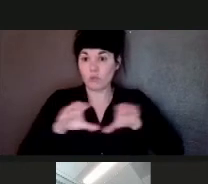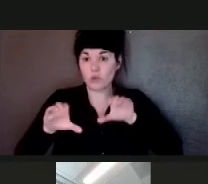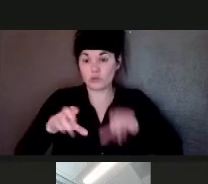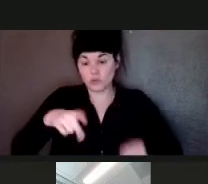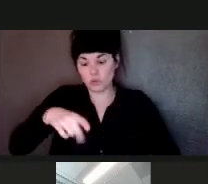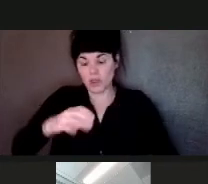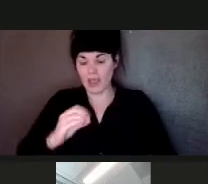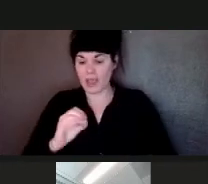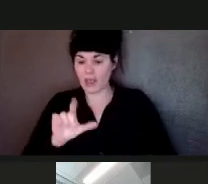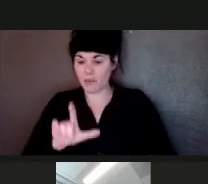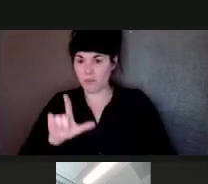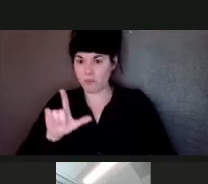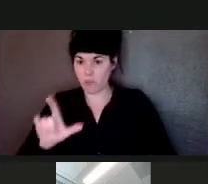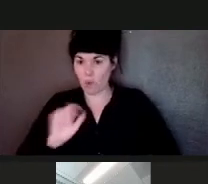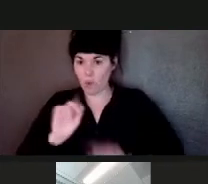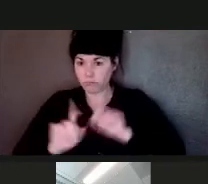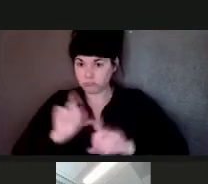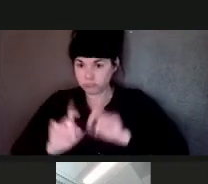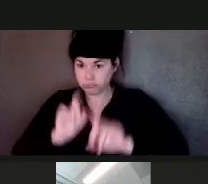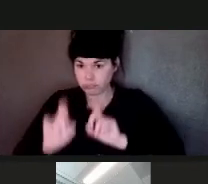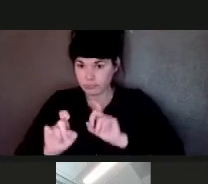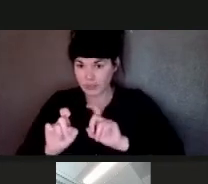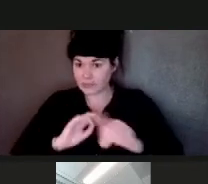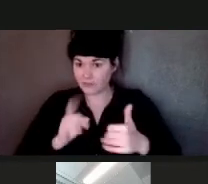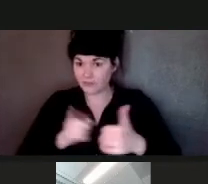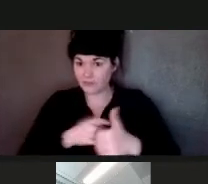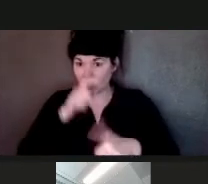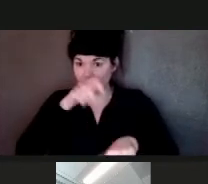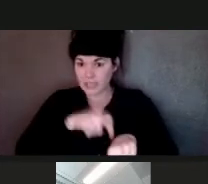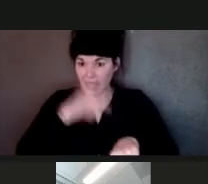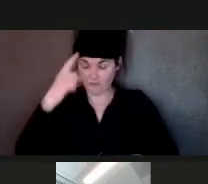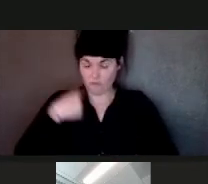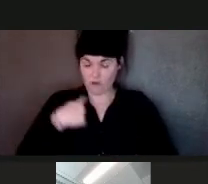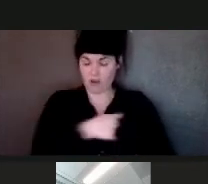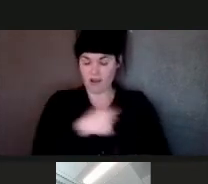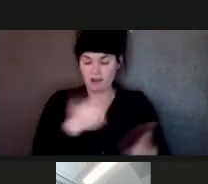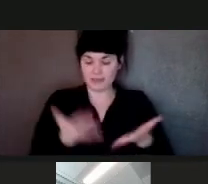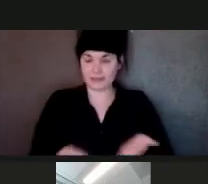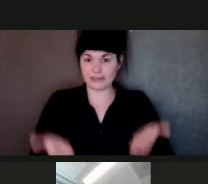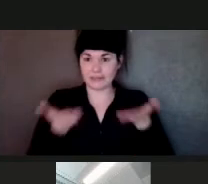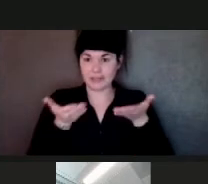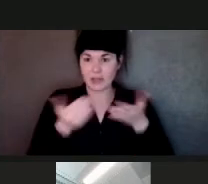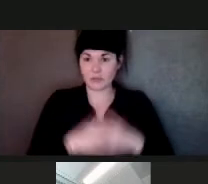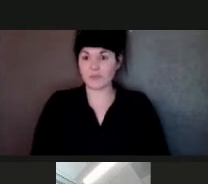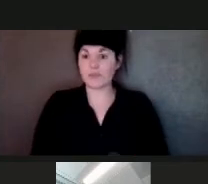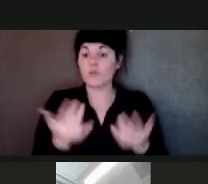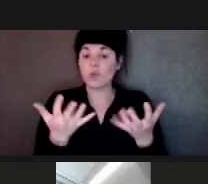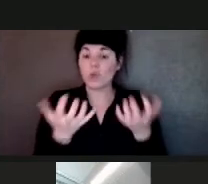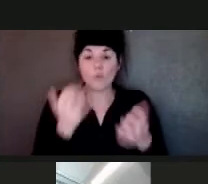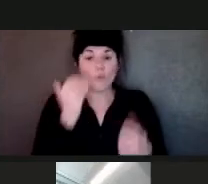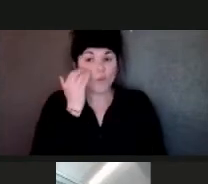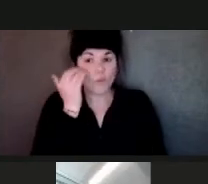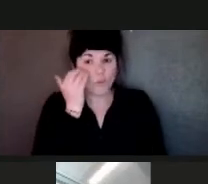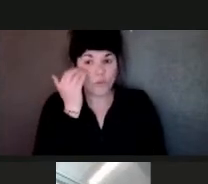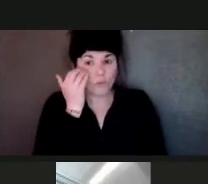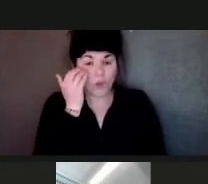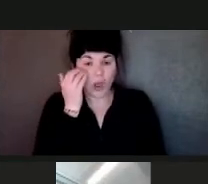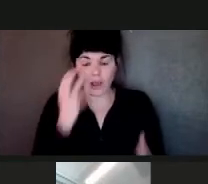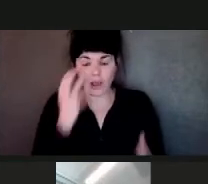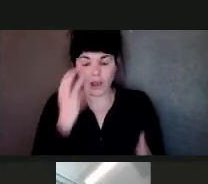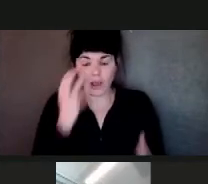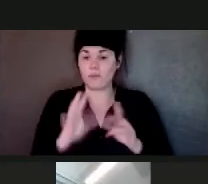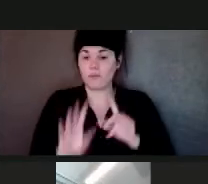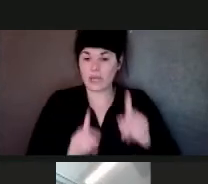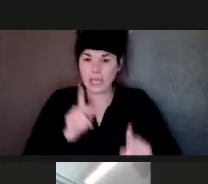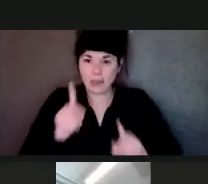hall. This is another way that we want to get your feedback. So the questions on the poll, what we want to know from you is, how many people have you encouraged